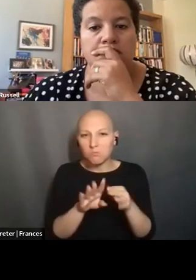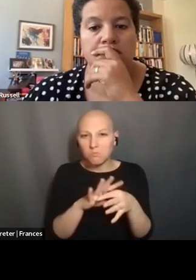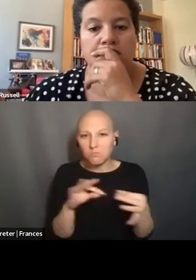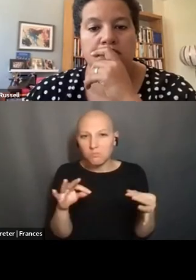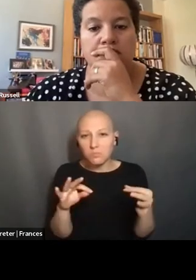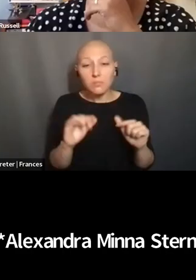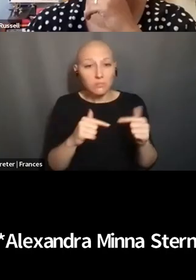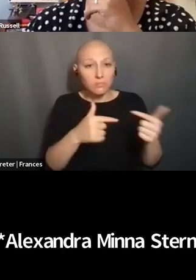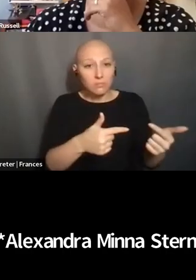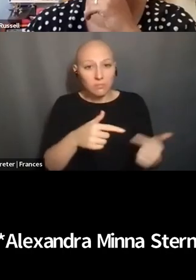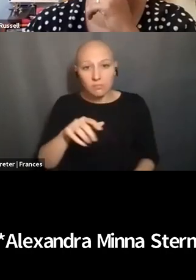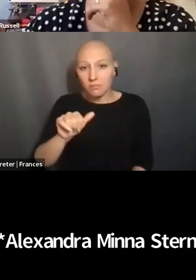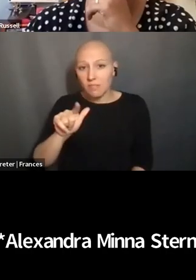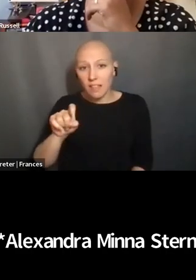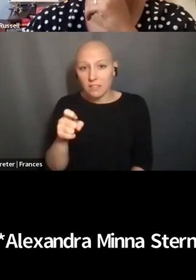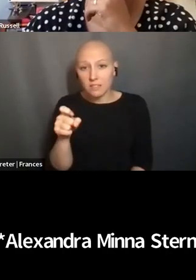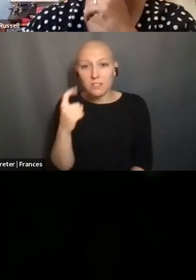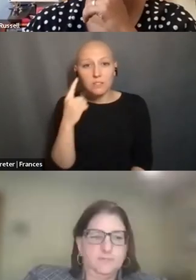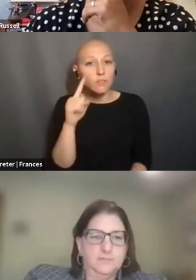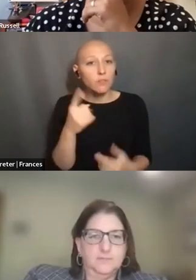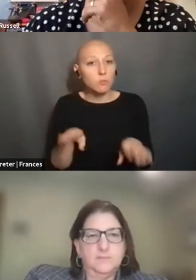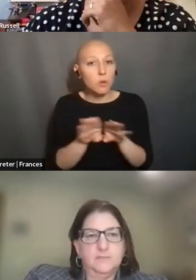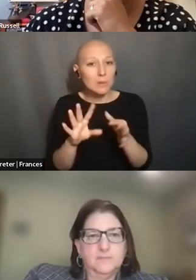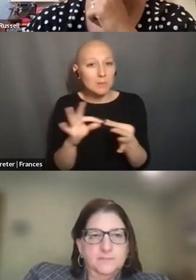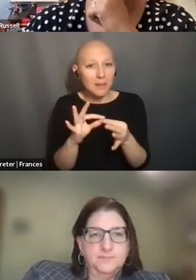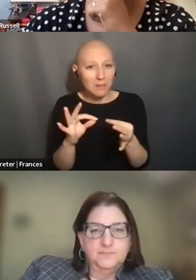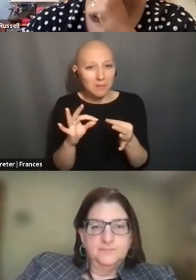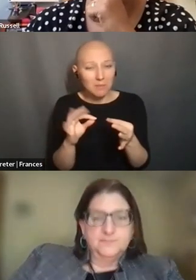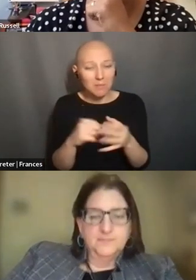to Alex for the closing panel remarks.